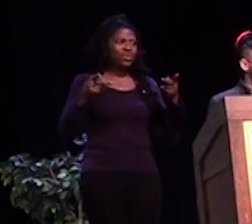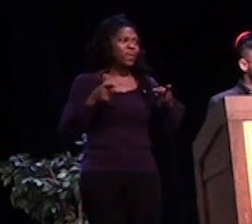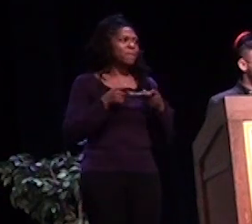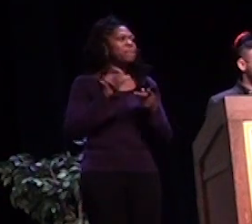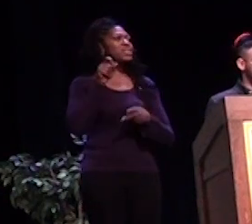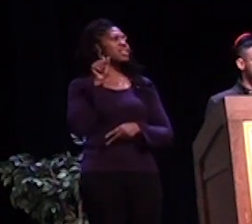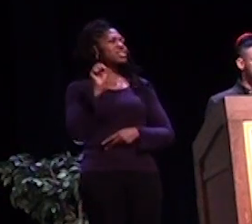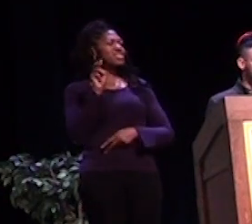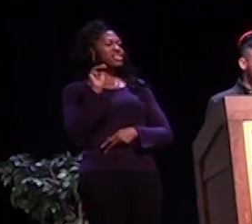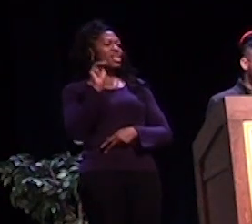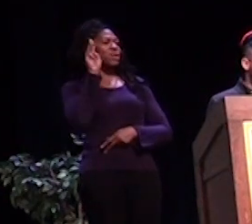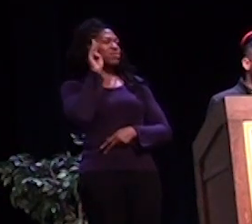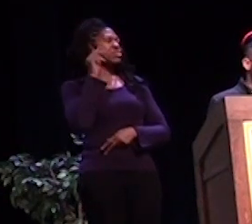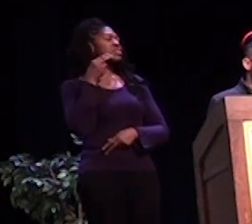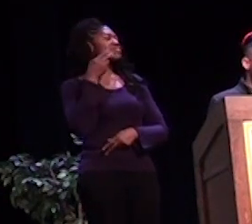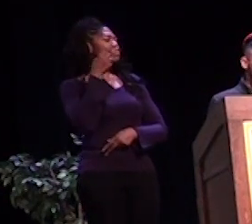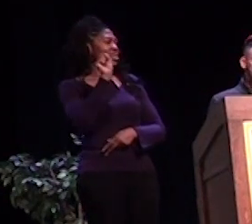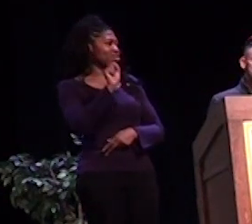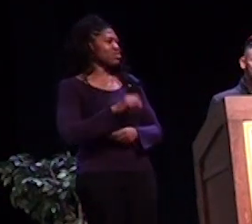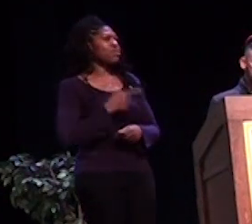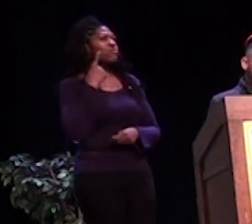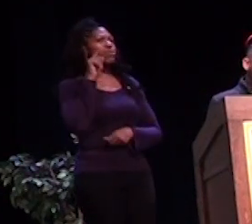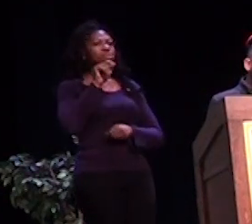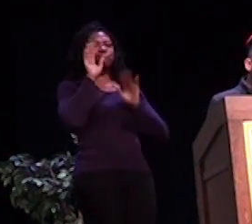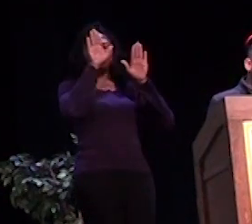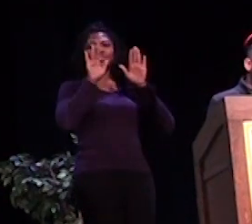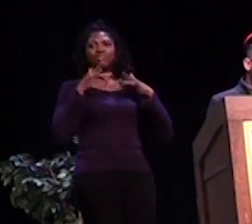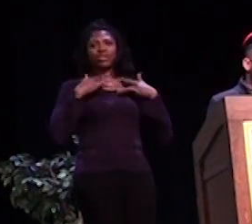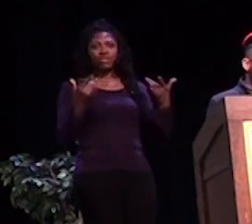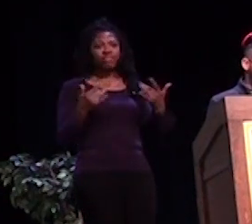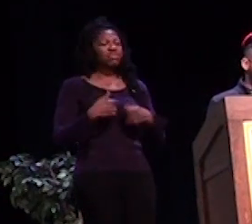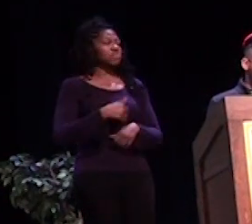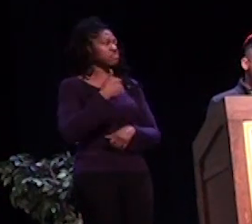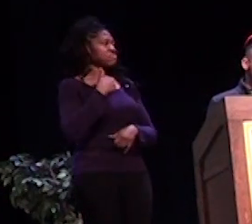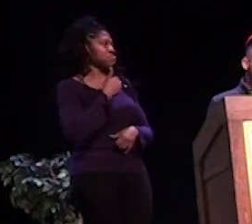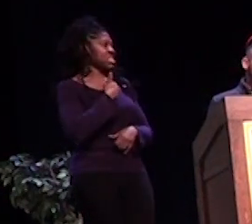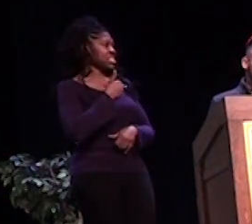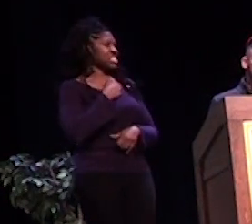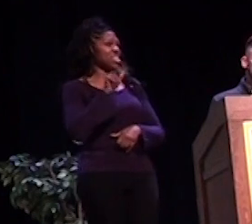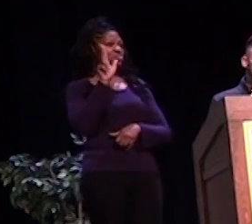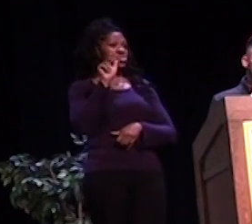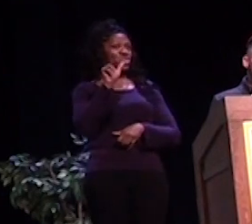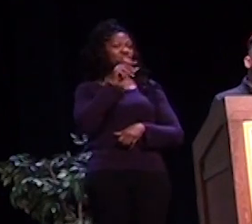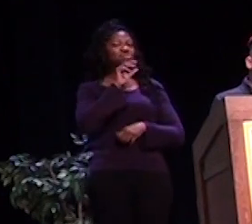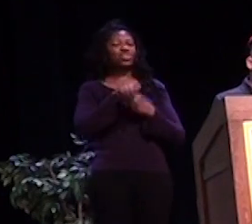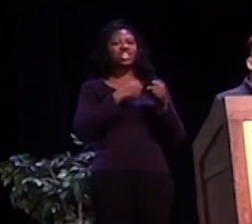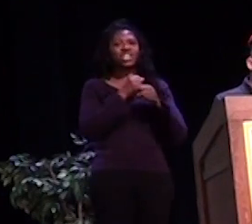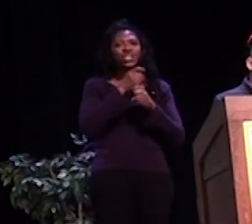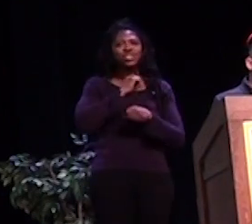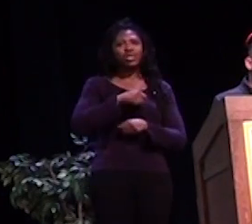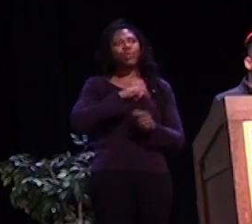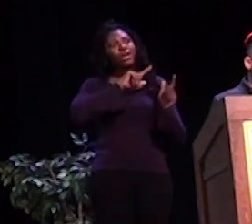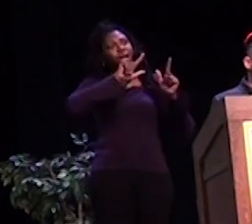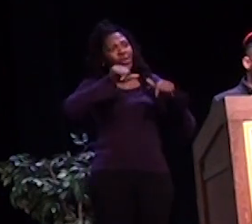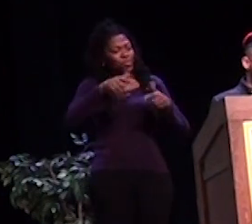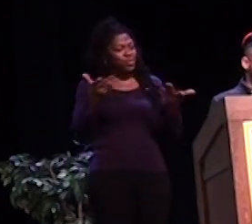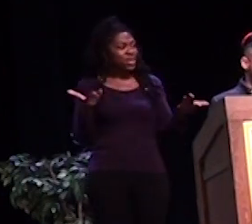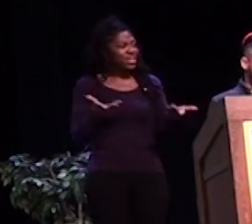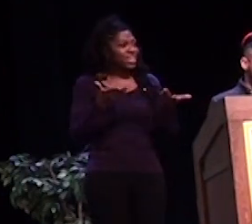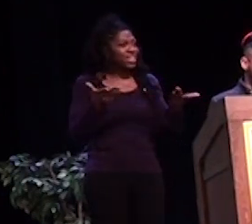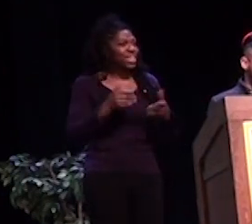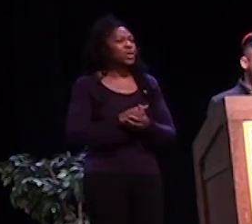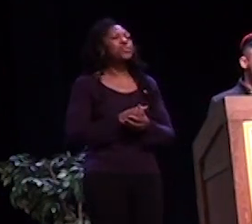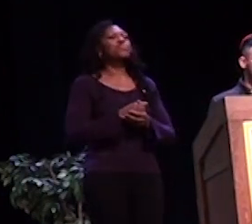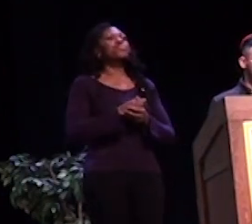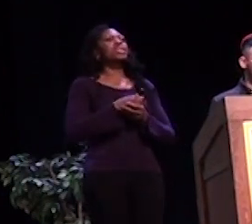east side community for this monumental event. At 23 years old, I first started teaching halfway here at this campus, and this year I've actually gotten